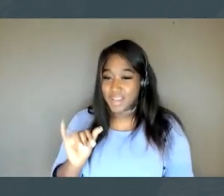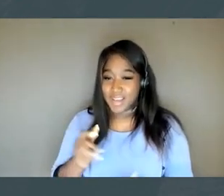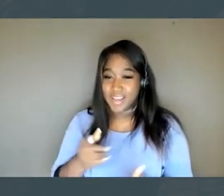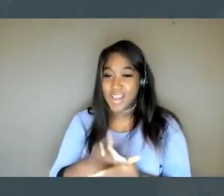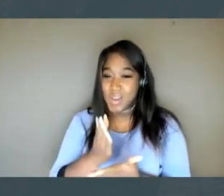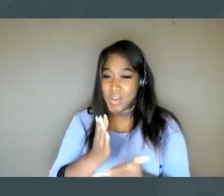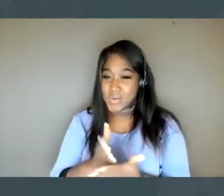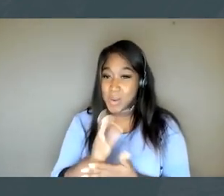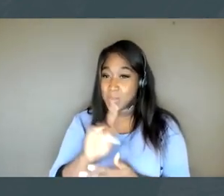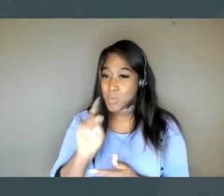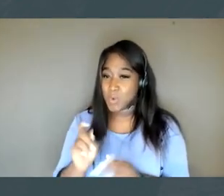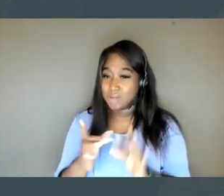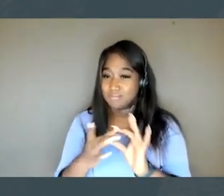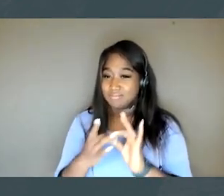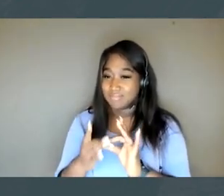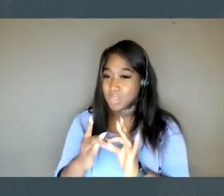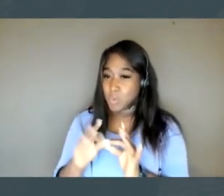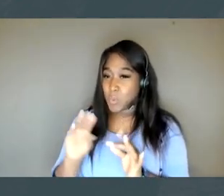Question of method.